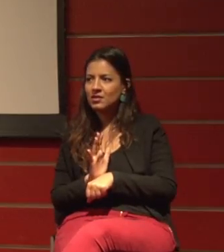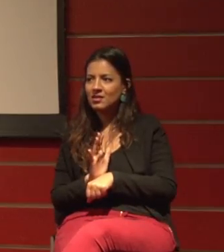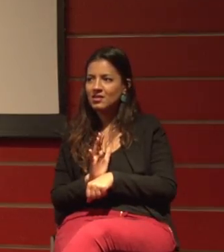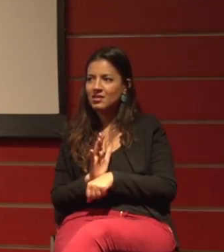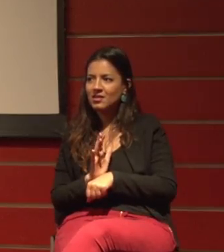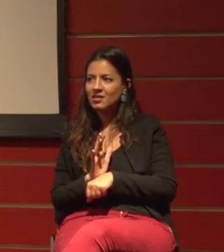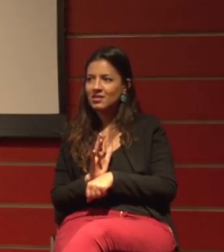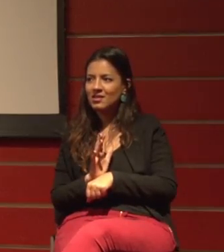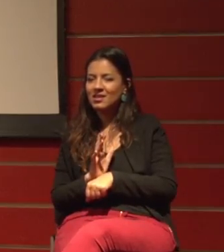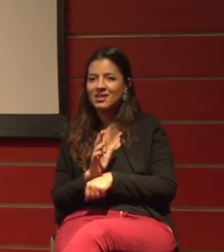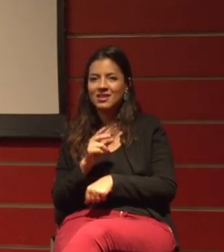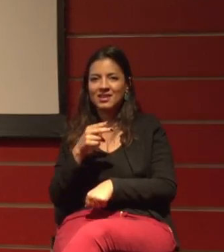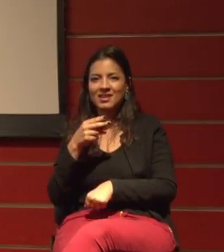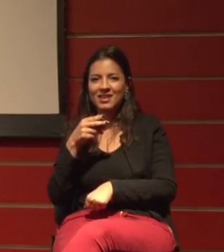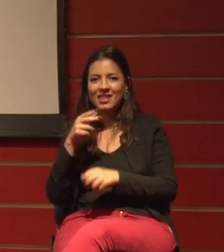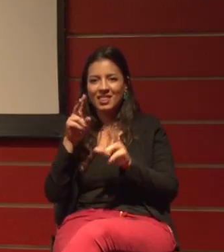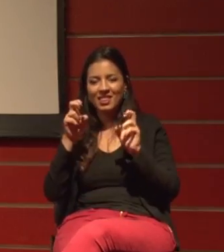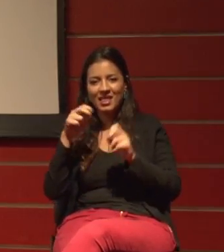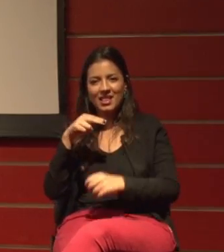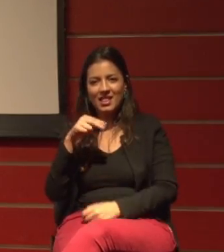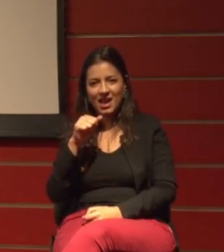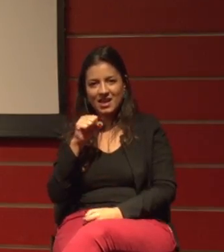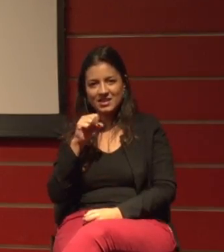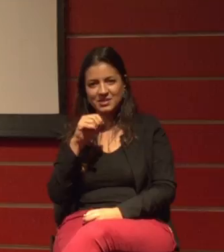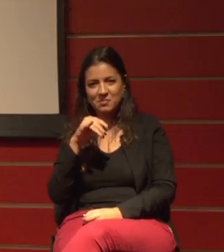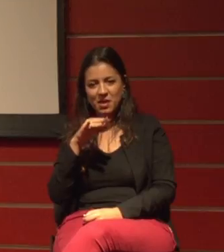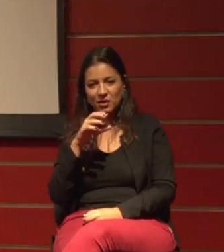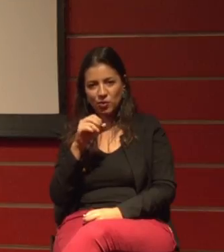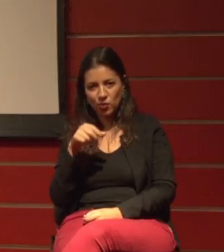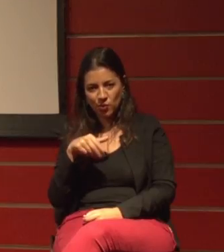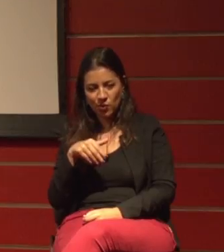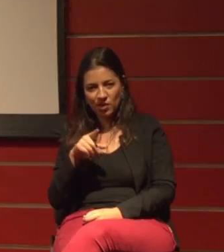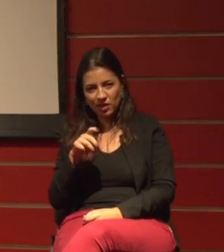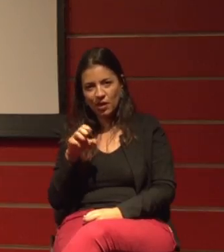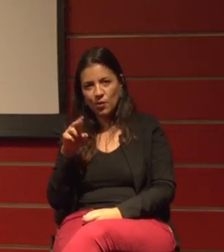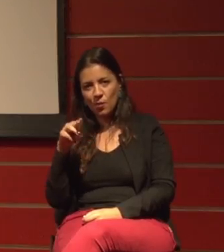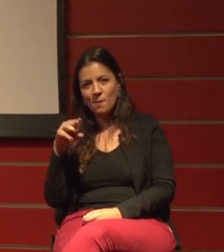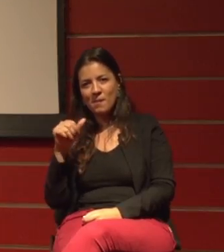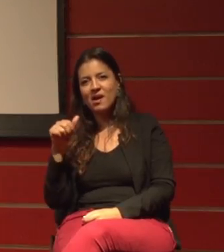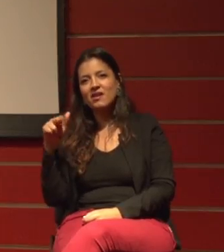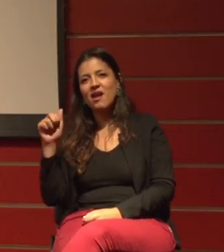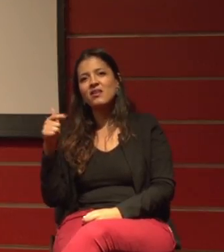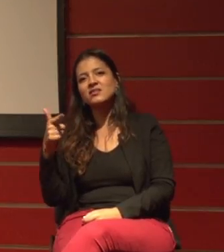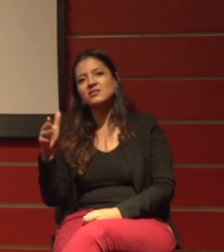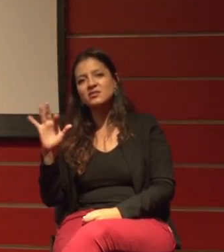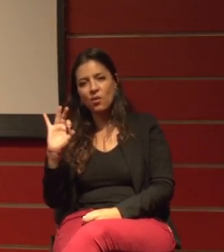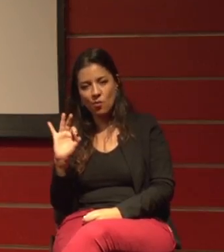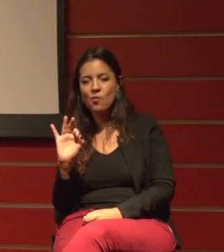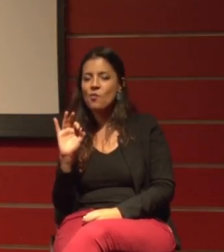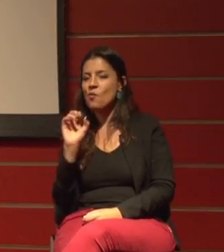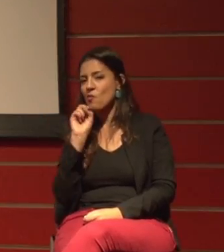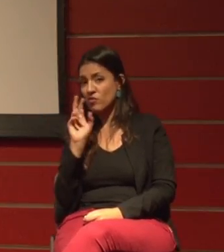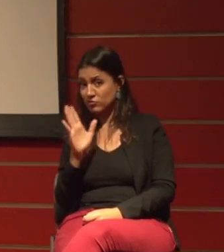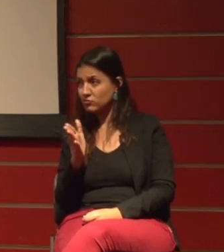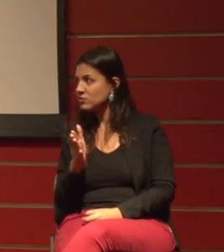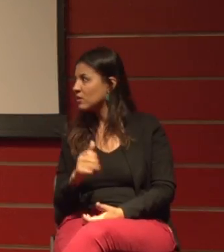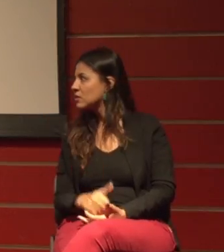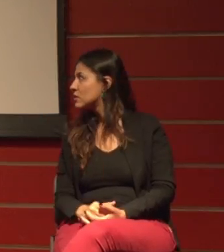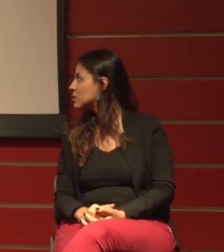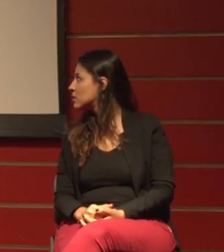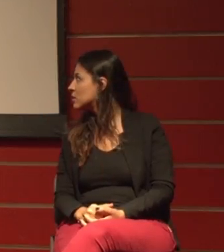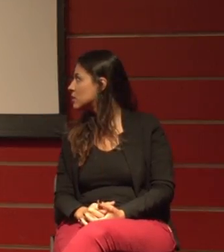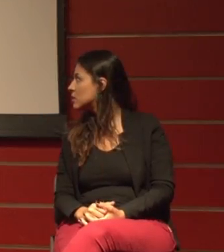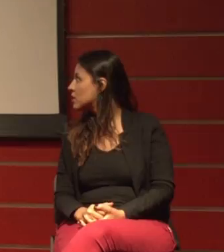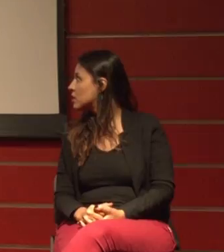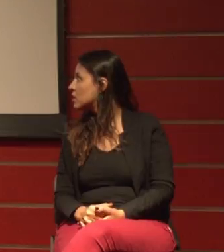né que é desculpem é só o nome que é tomado né Eh gente vá